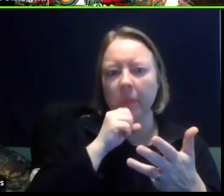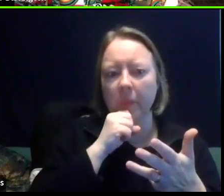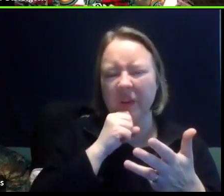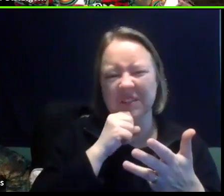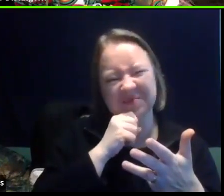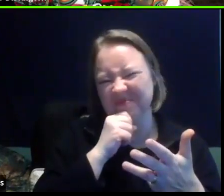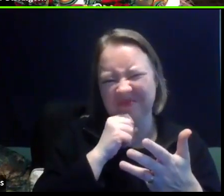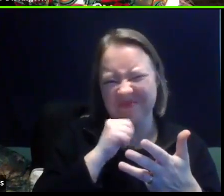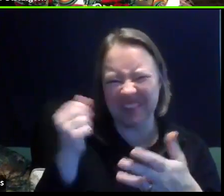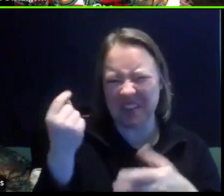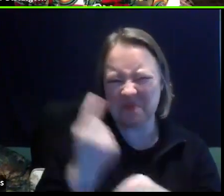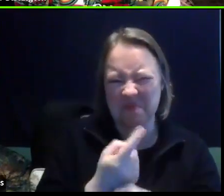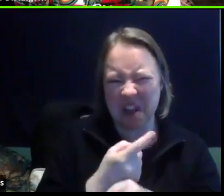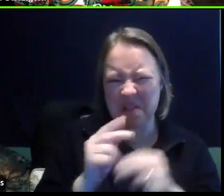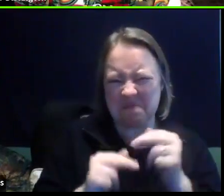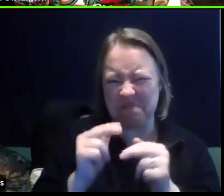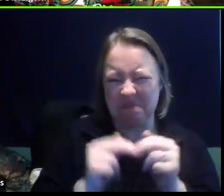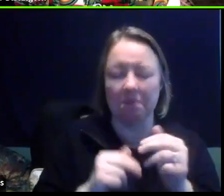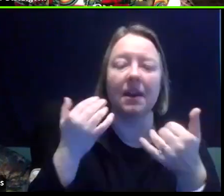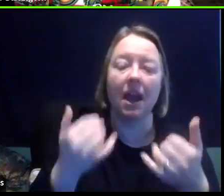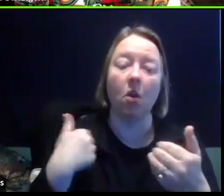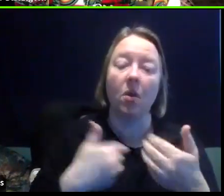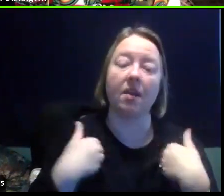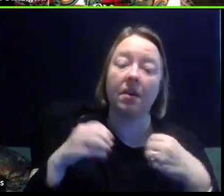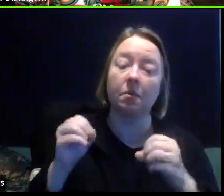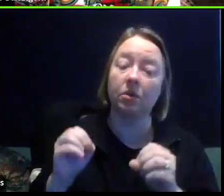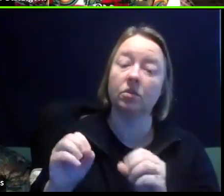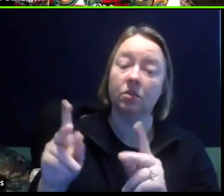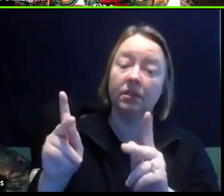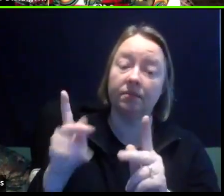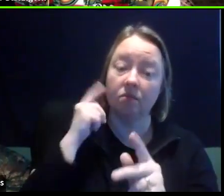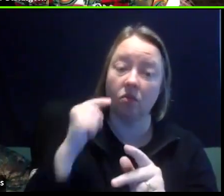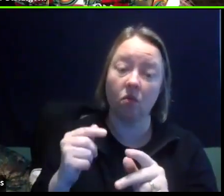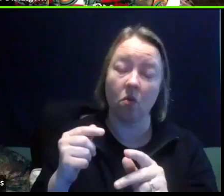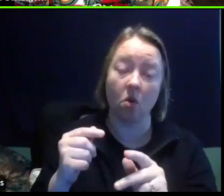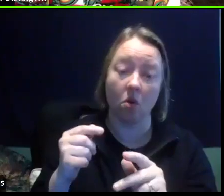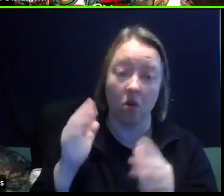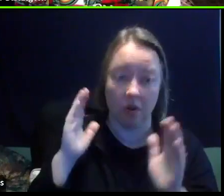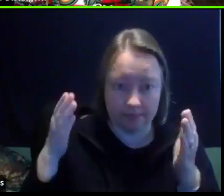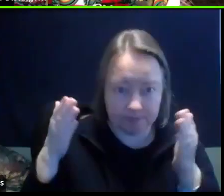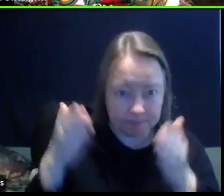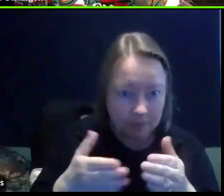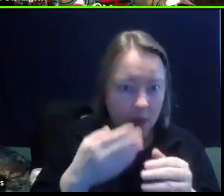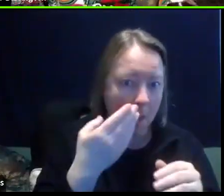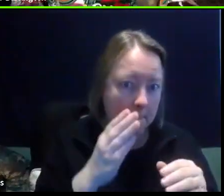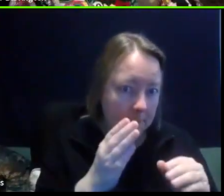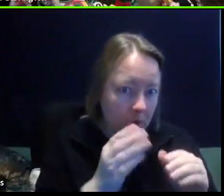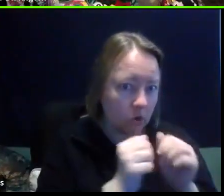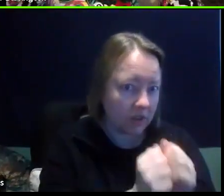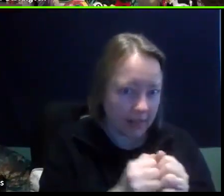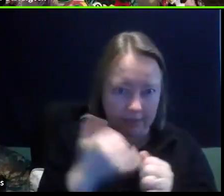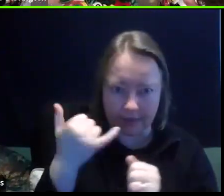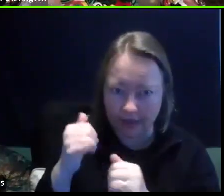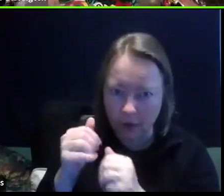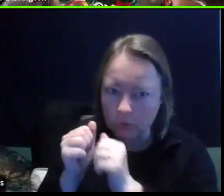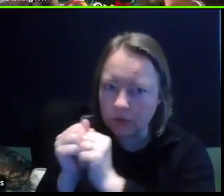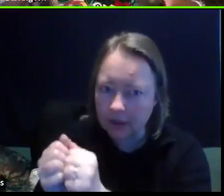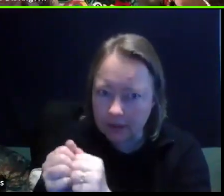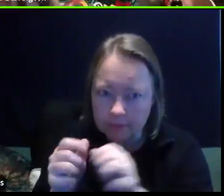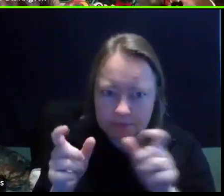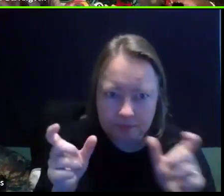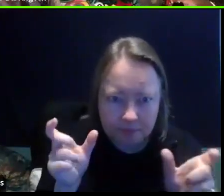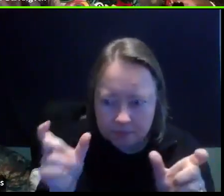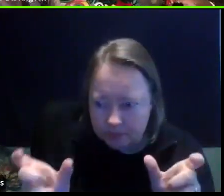look right. But now we have an opportunity to put the blue with the blue, the yellow with the yellow, and see if we can get a